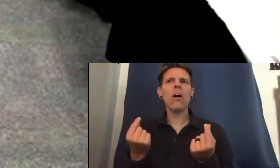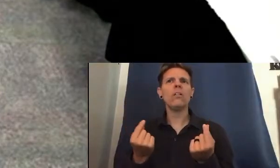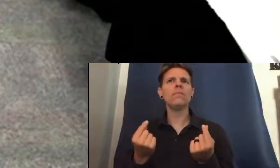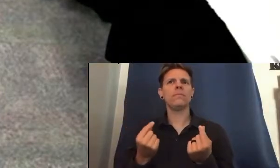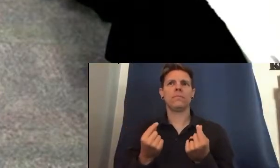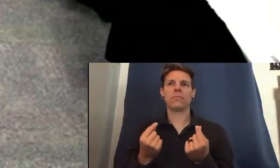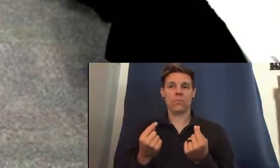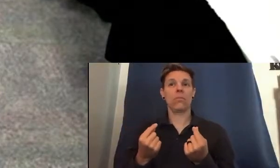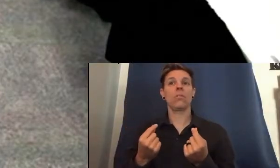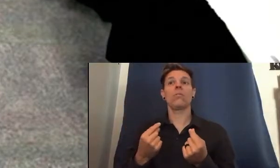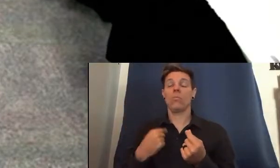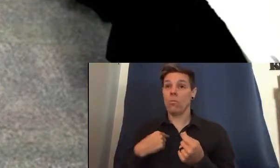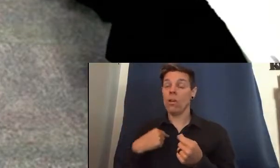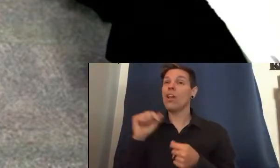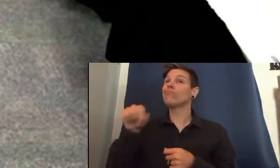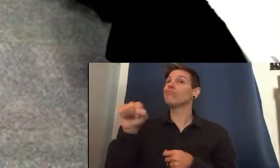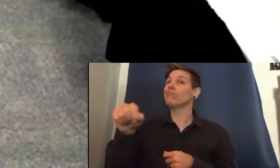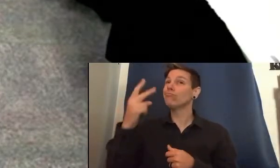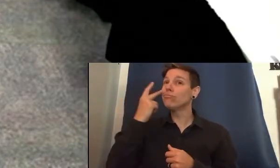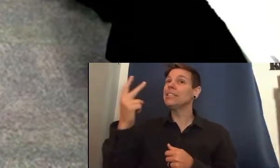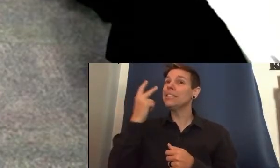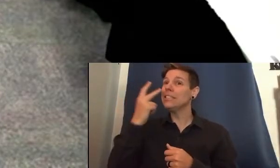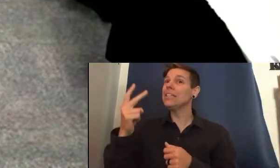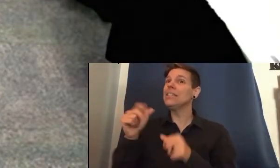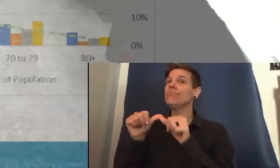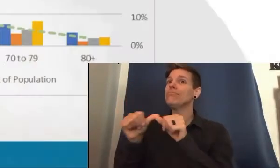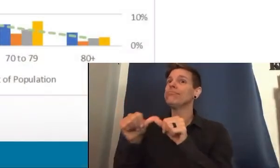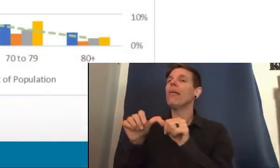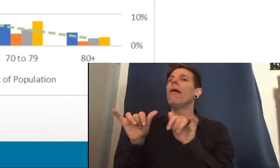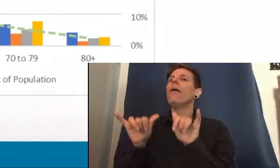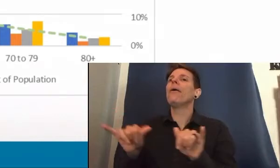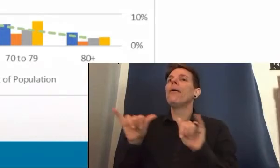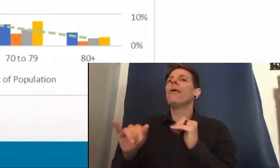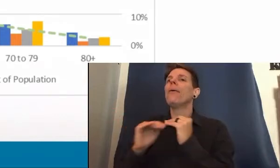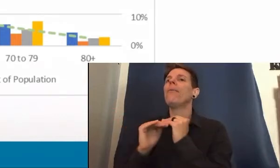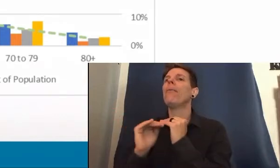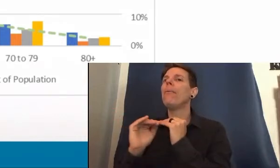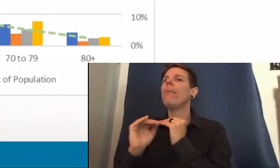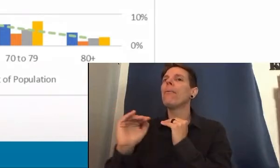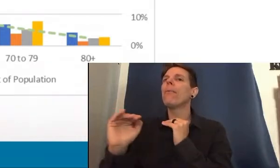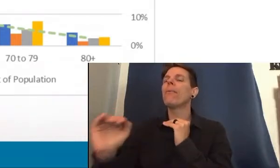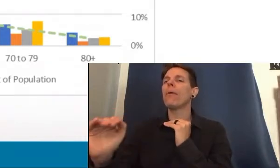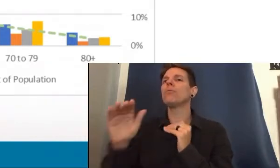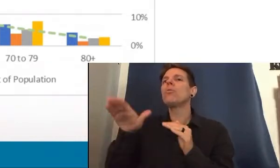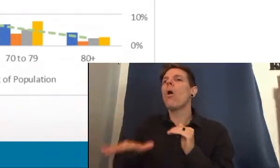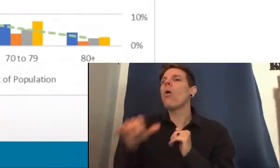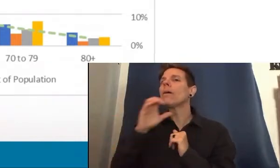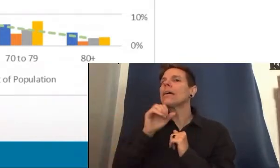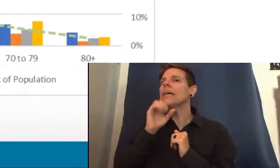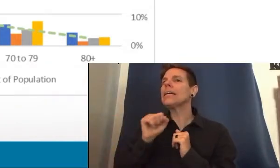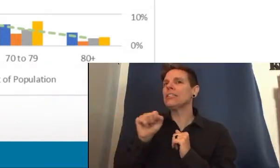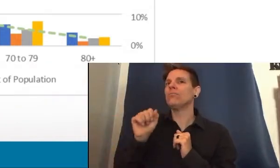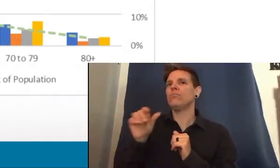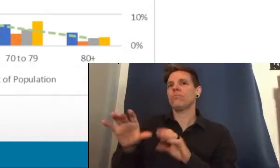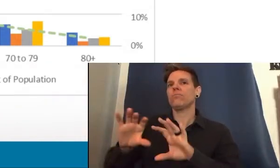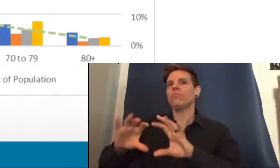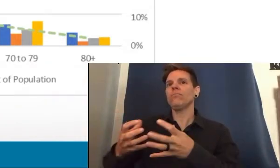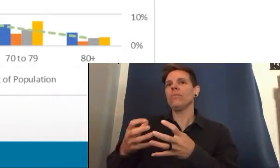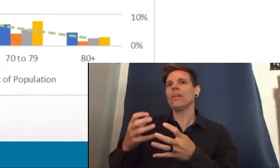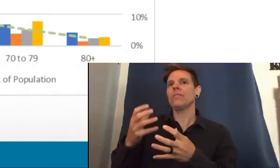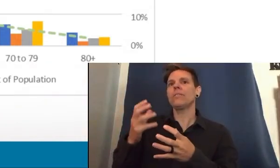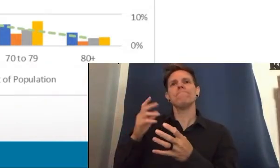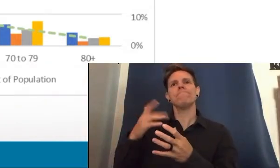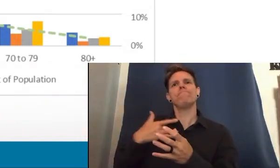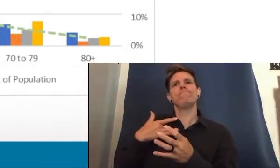see a lowering of average age. So the age profile of hospitalizations continues to shift lower. Ever